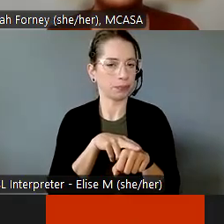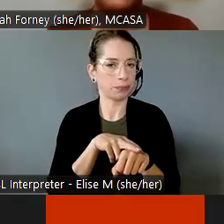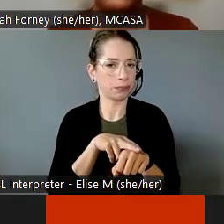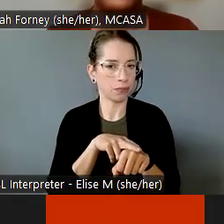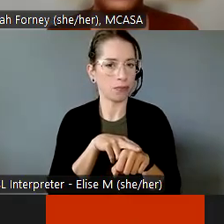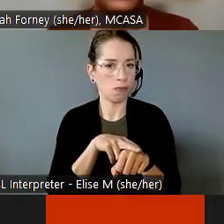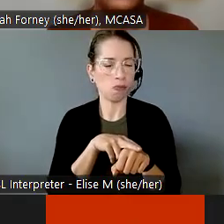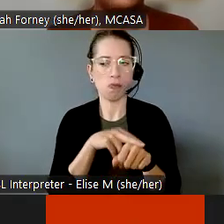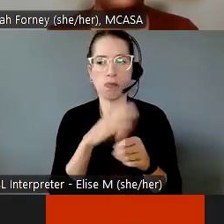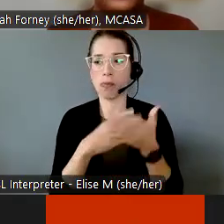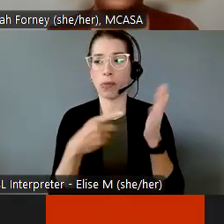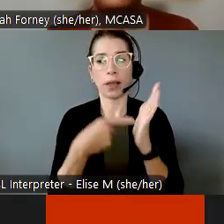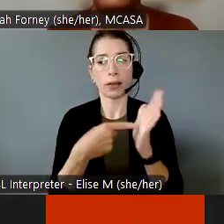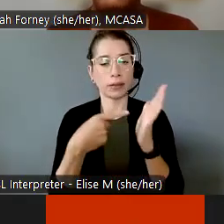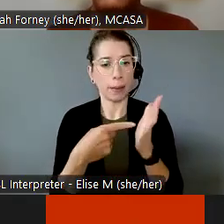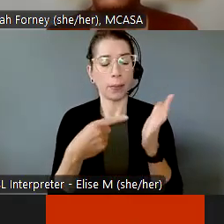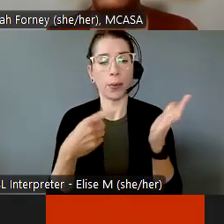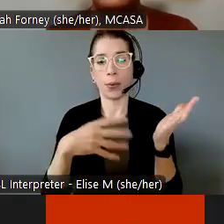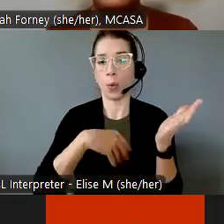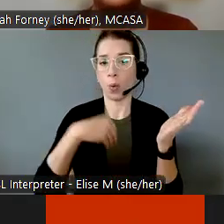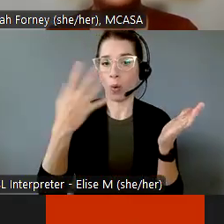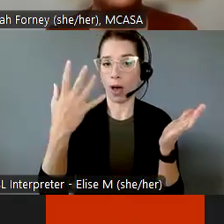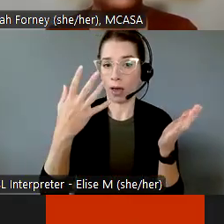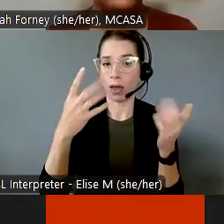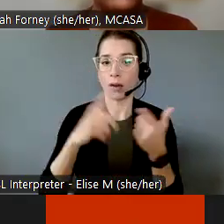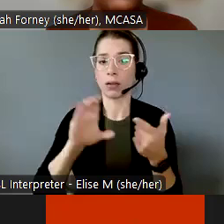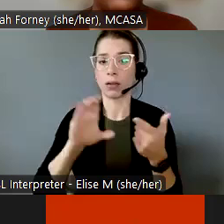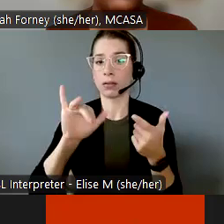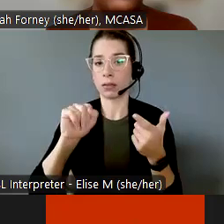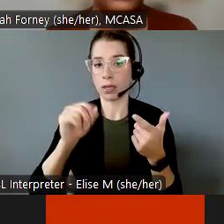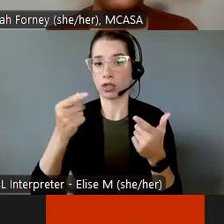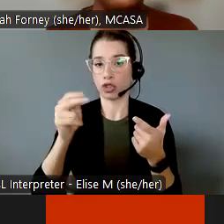So example again is white, cisgender,